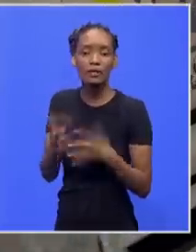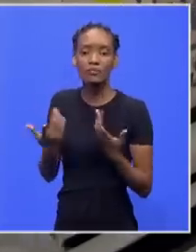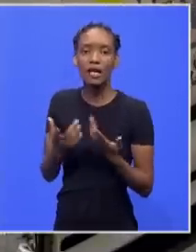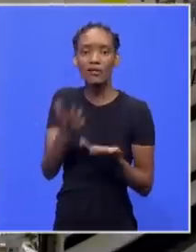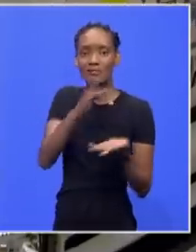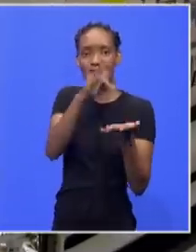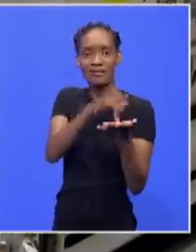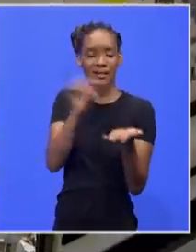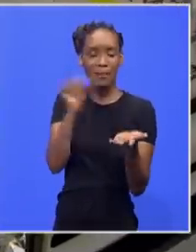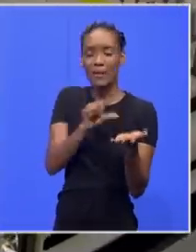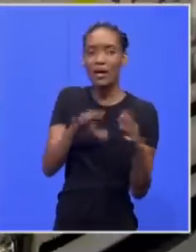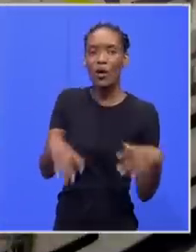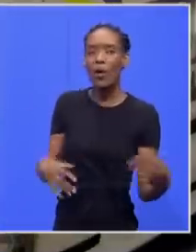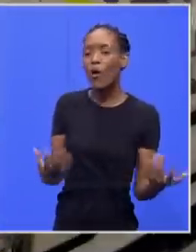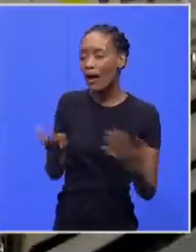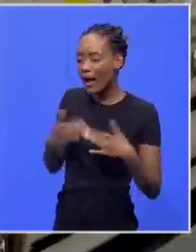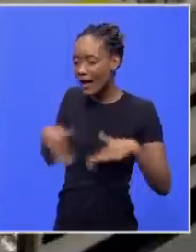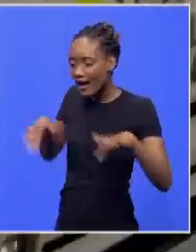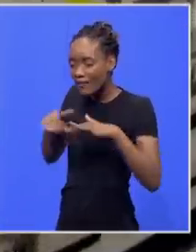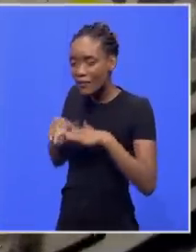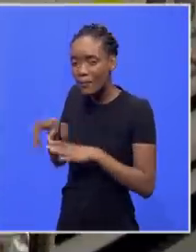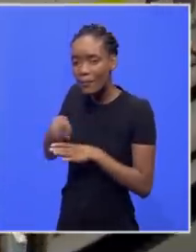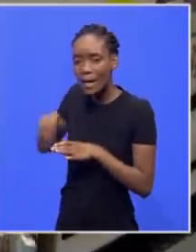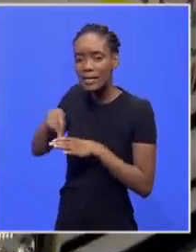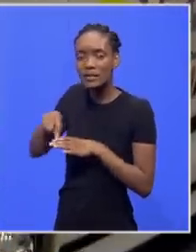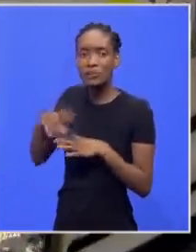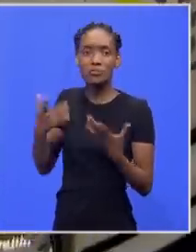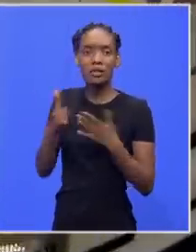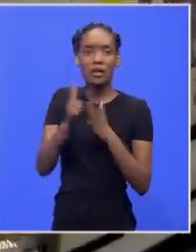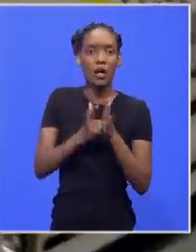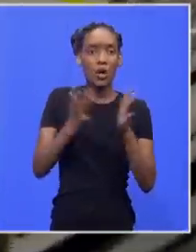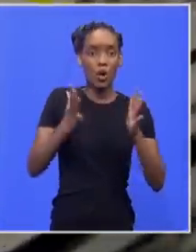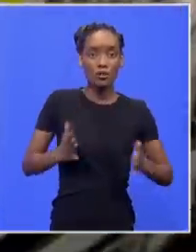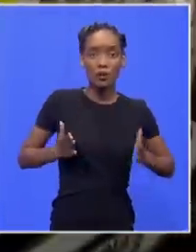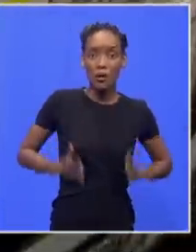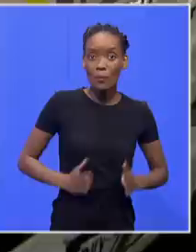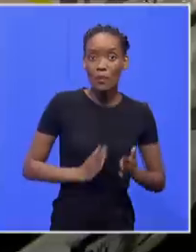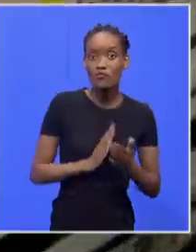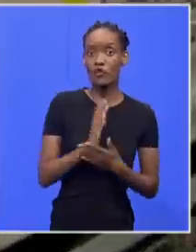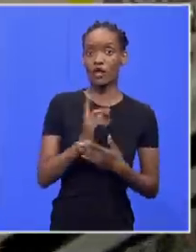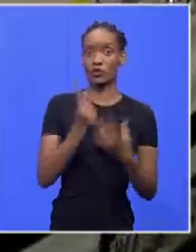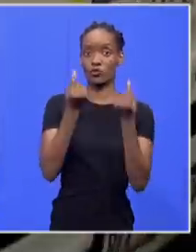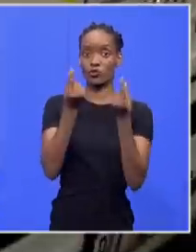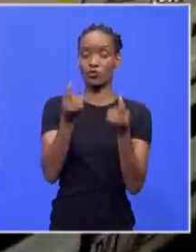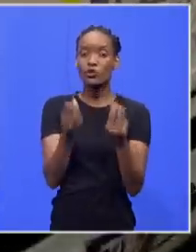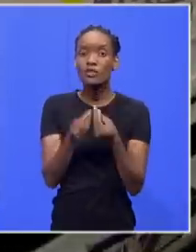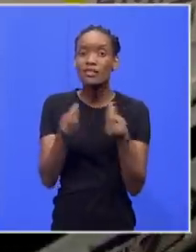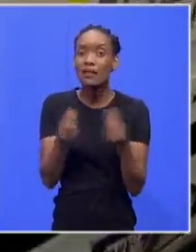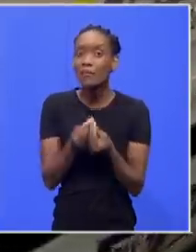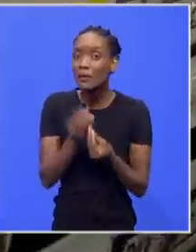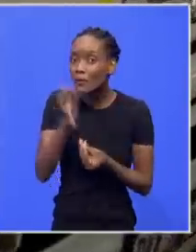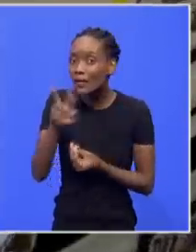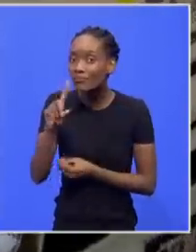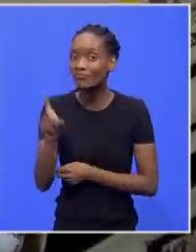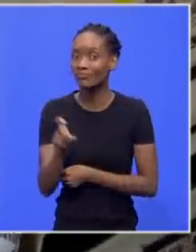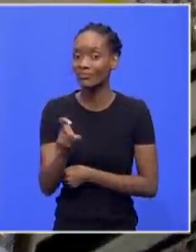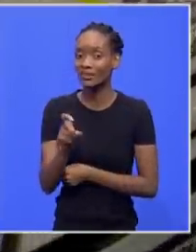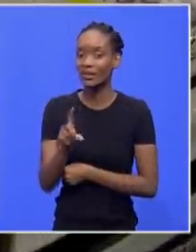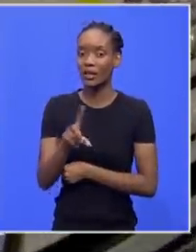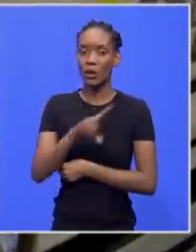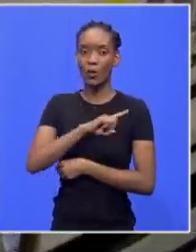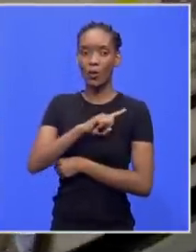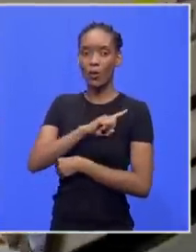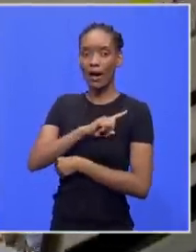or everybody, is there anything that the lawyers for human rights will be doing that is tangible? Because one must also say we're not seeing